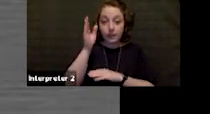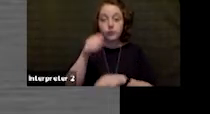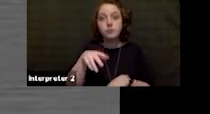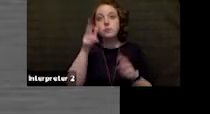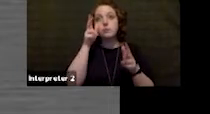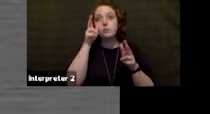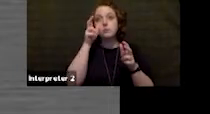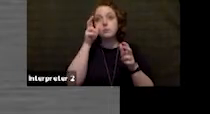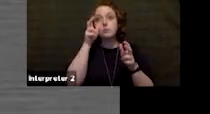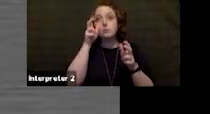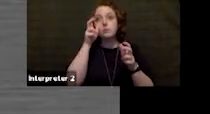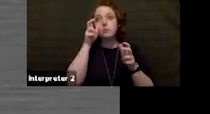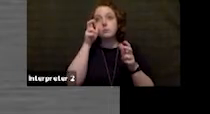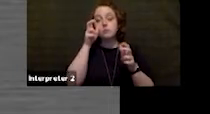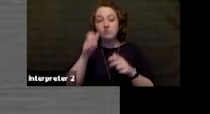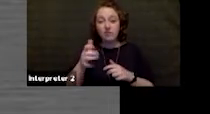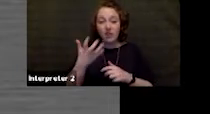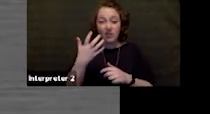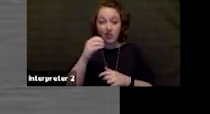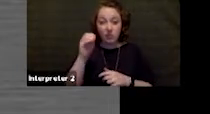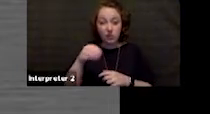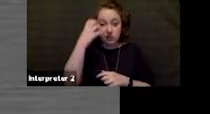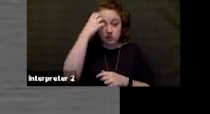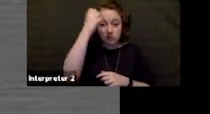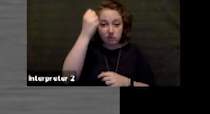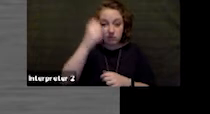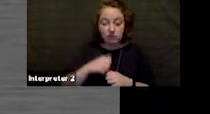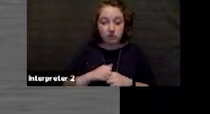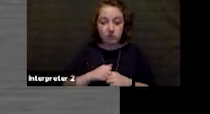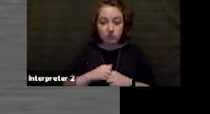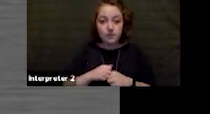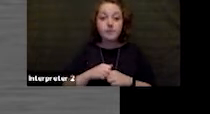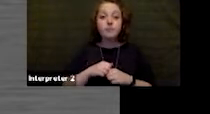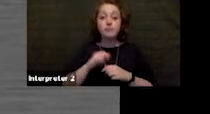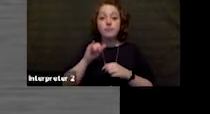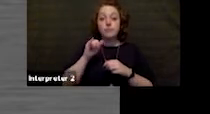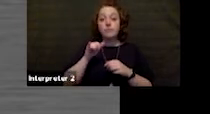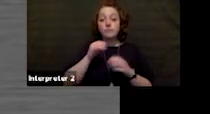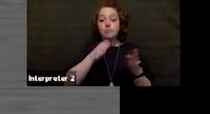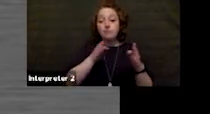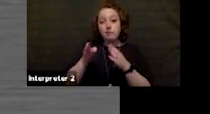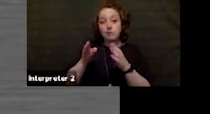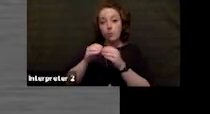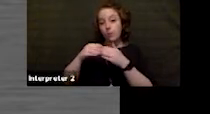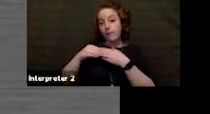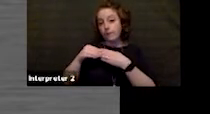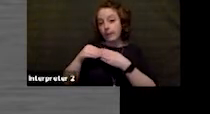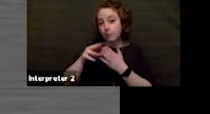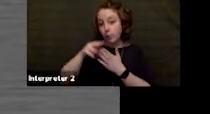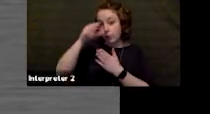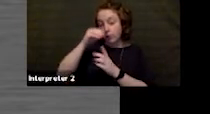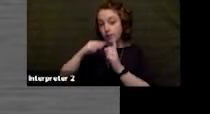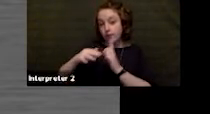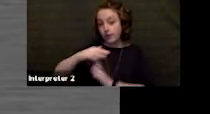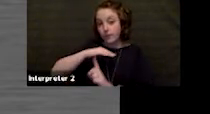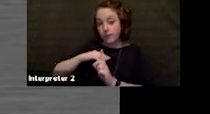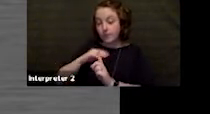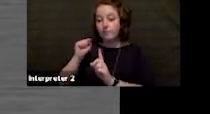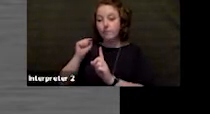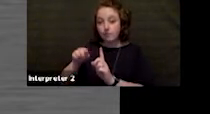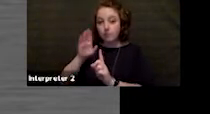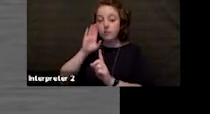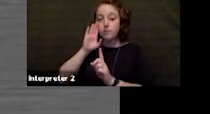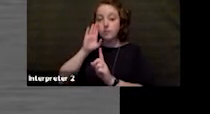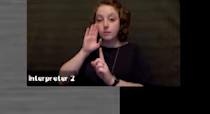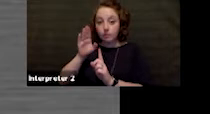with flexible learning spaces for students and teachers so that would provide the foundation necessary to educate students in